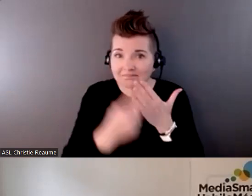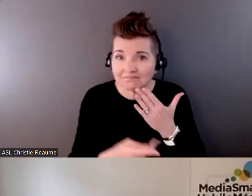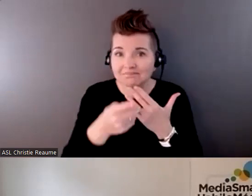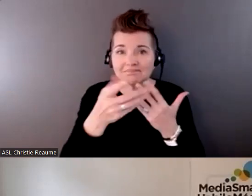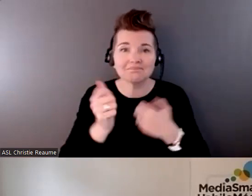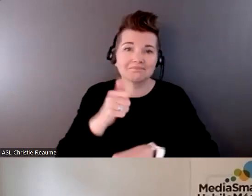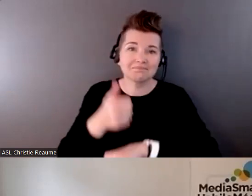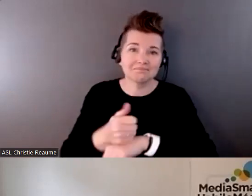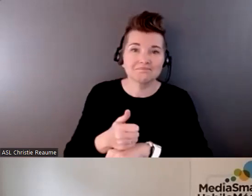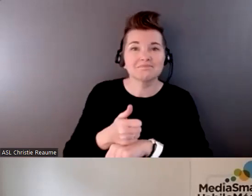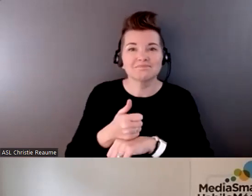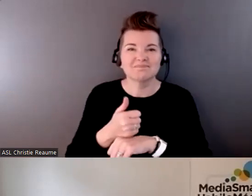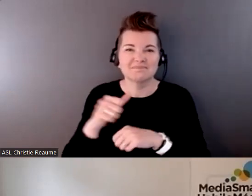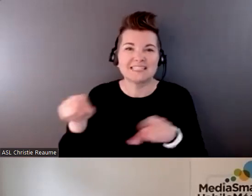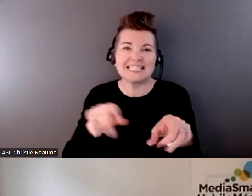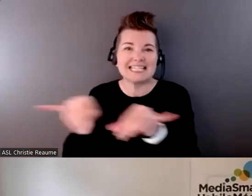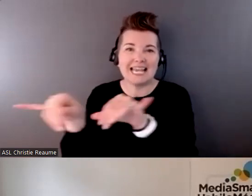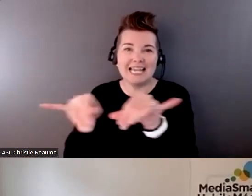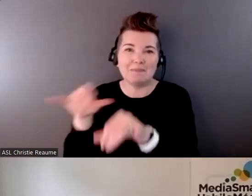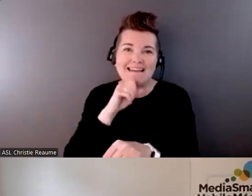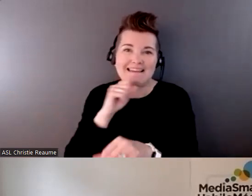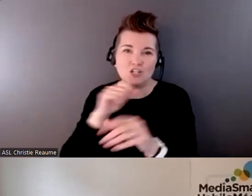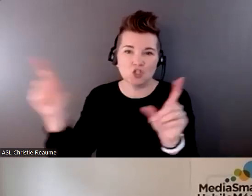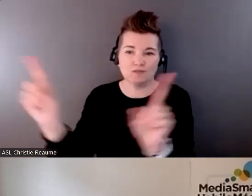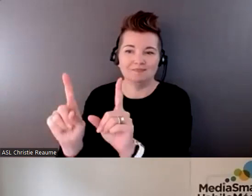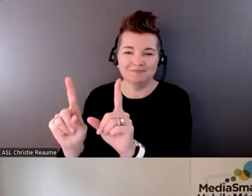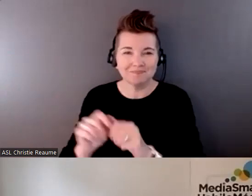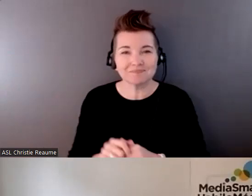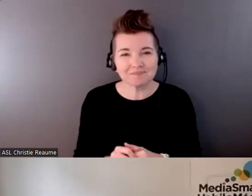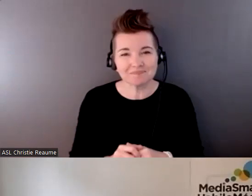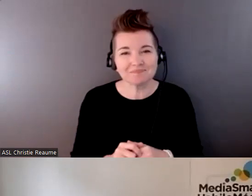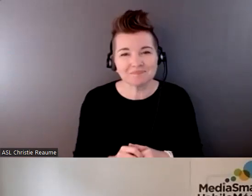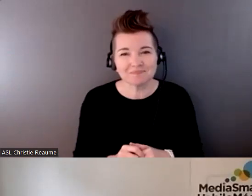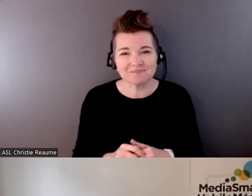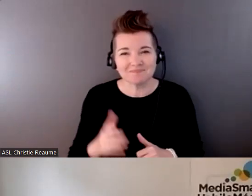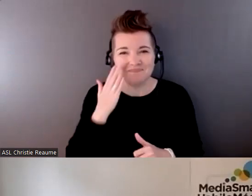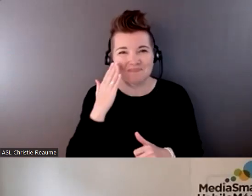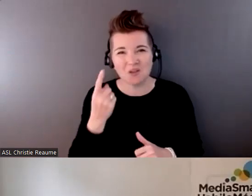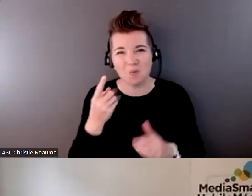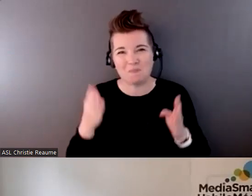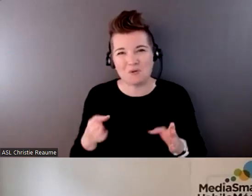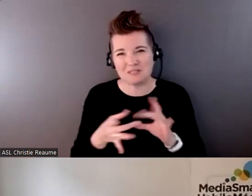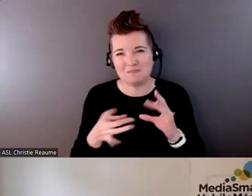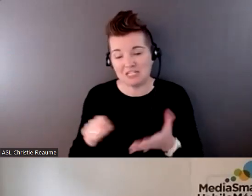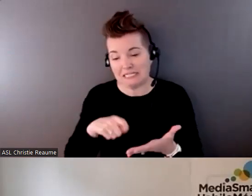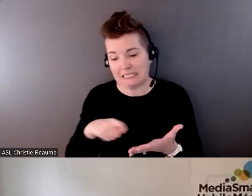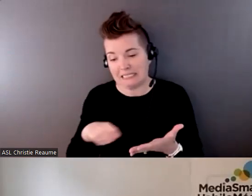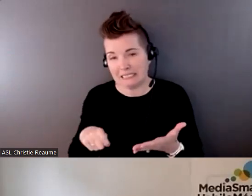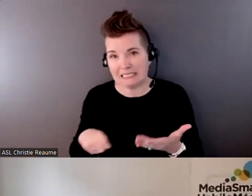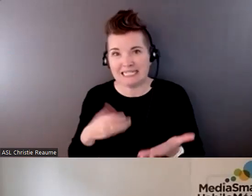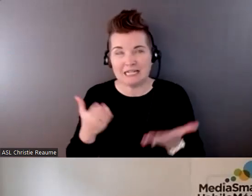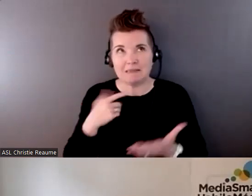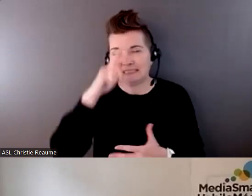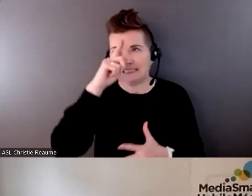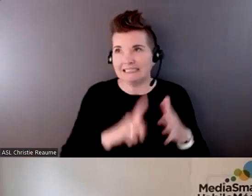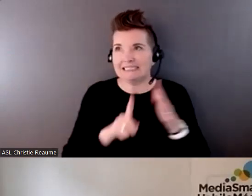your community and I I've seen a few comments from people saying that they were curiously taking notes um to try to kind of ignite something in